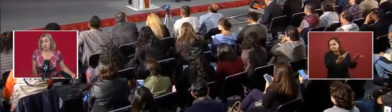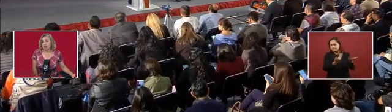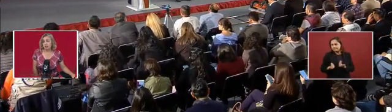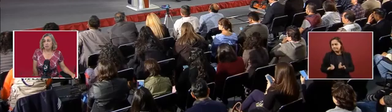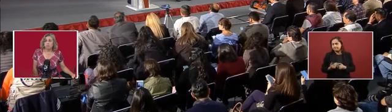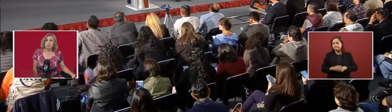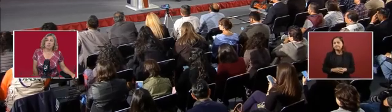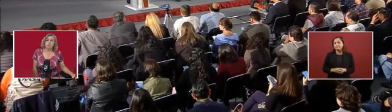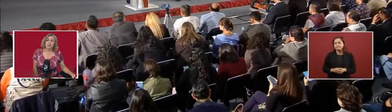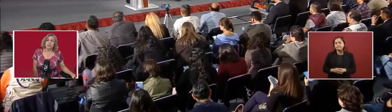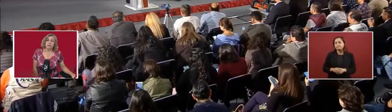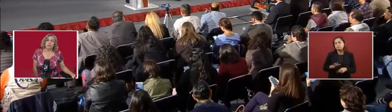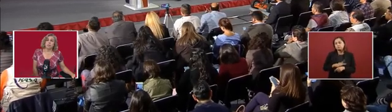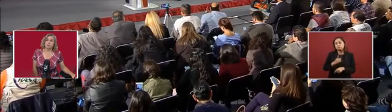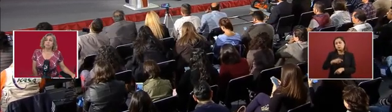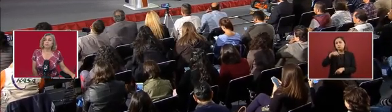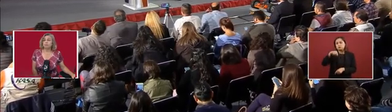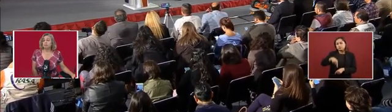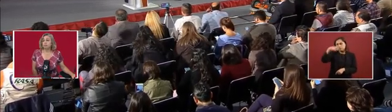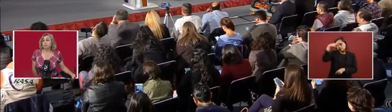por